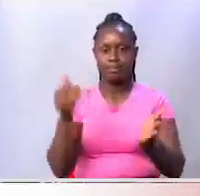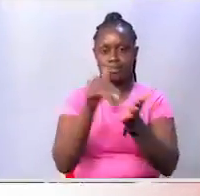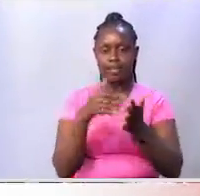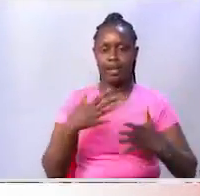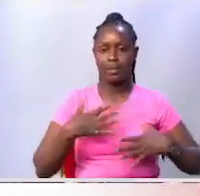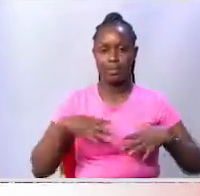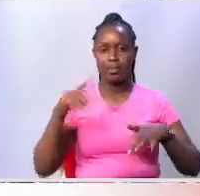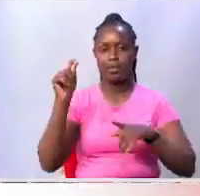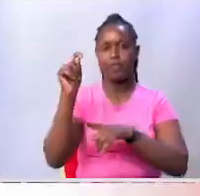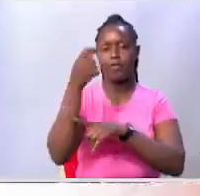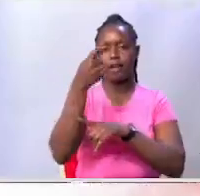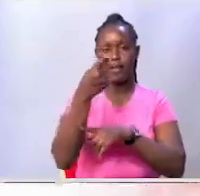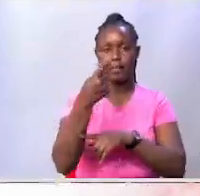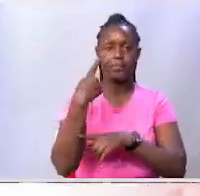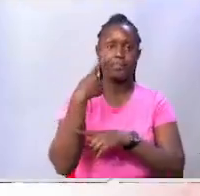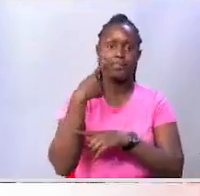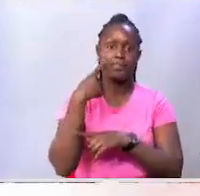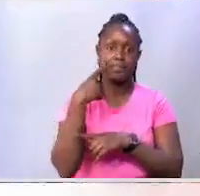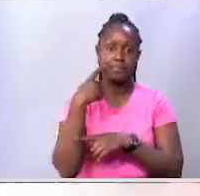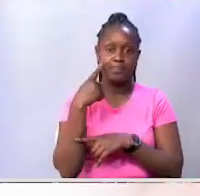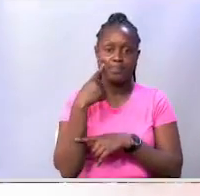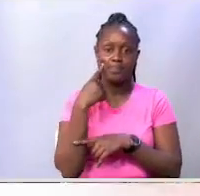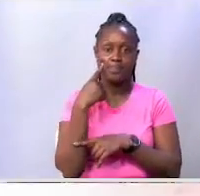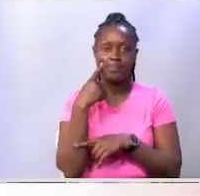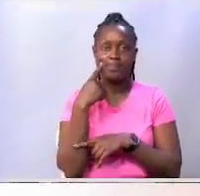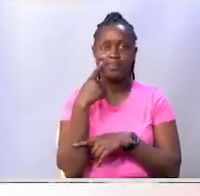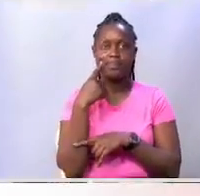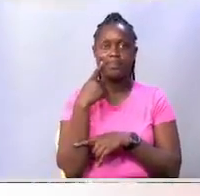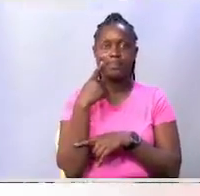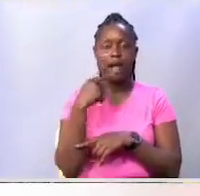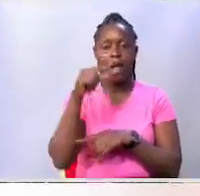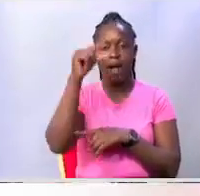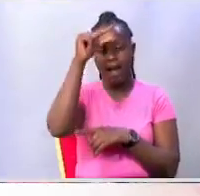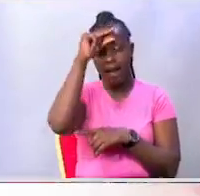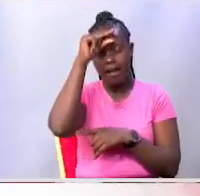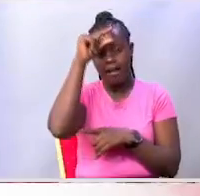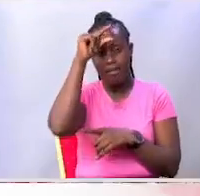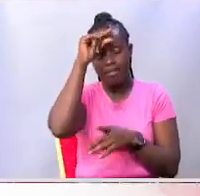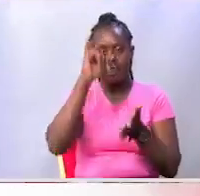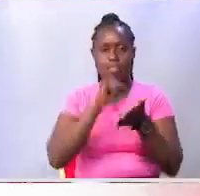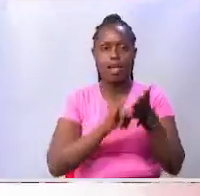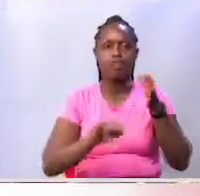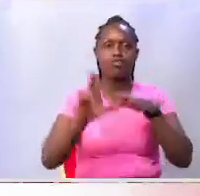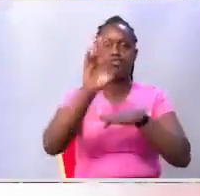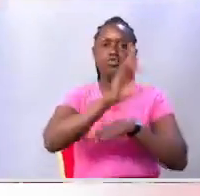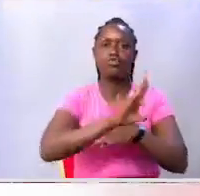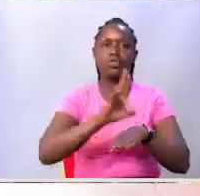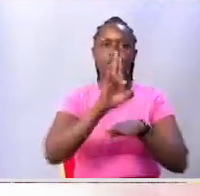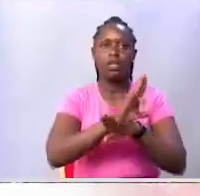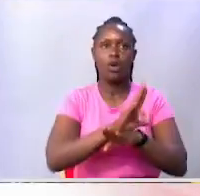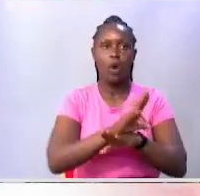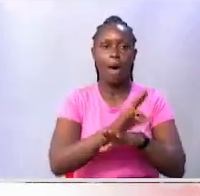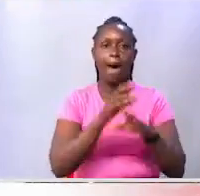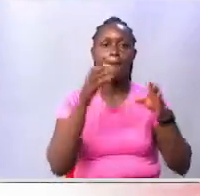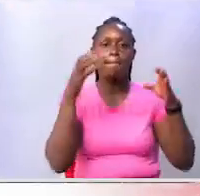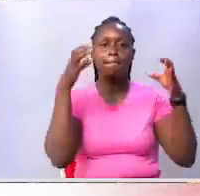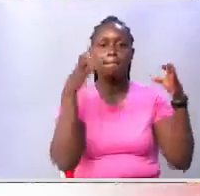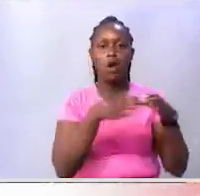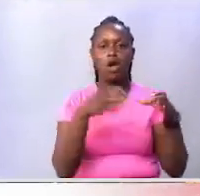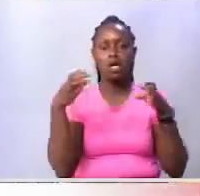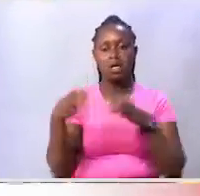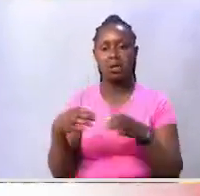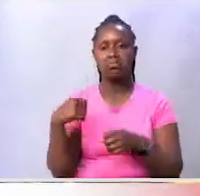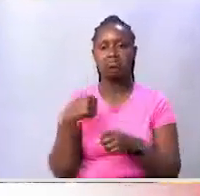of Kenya see a government that uses political